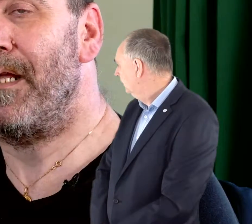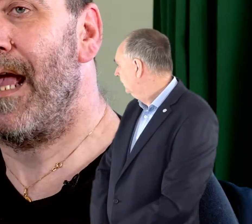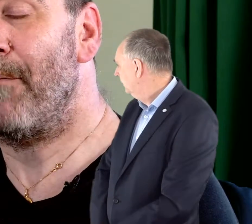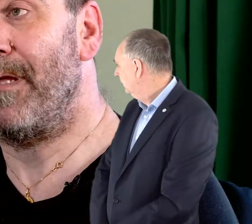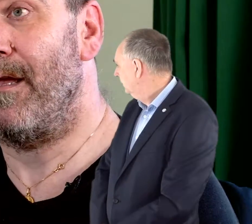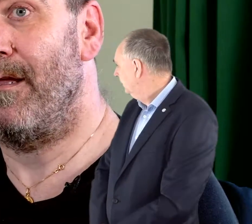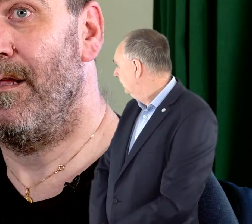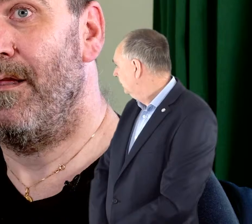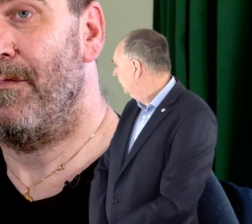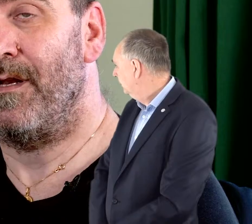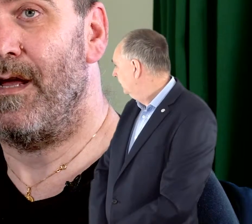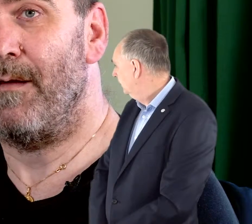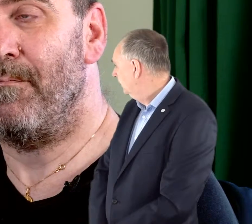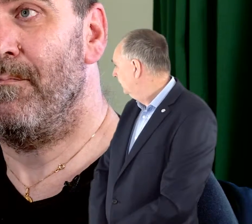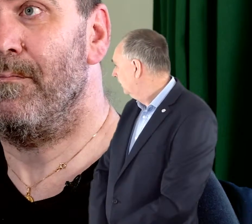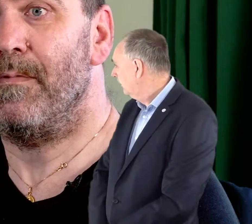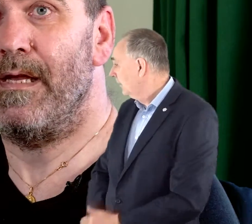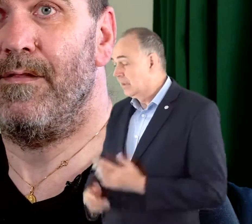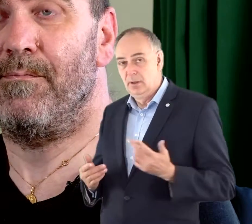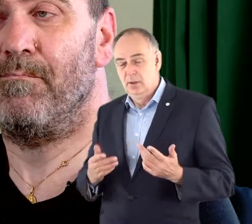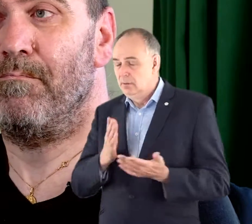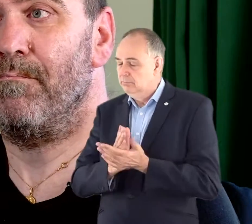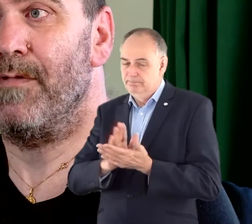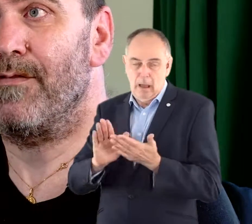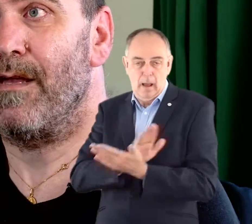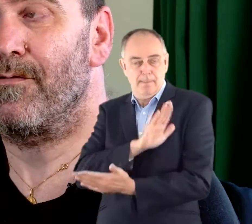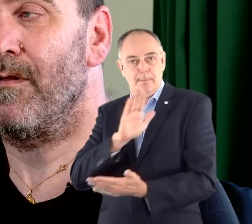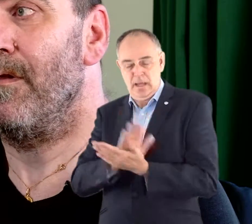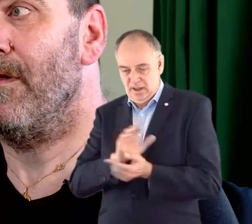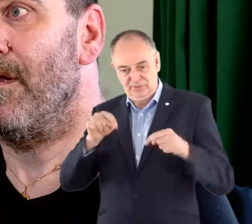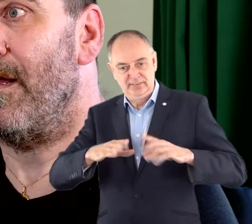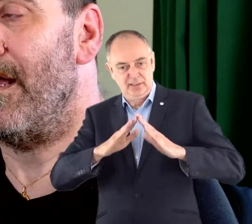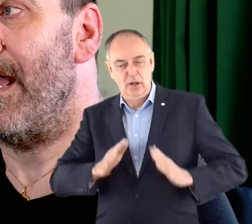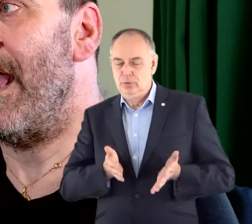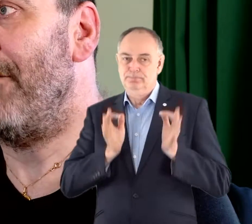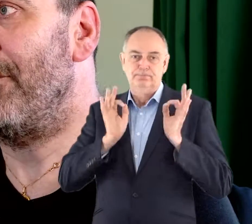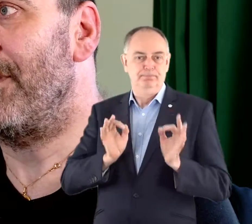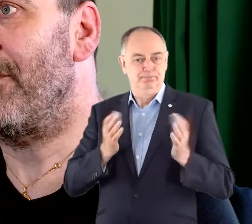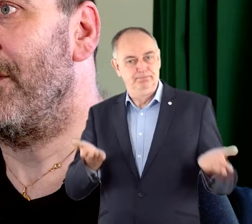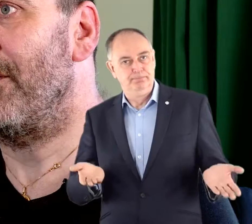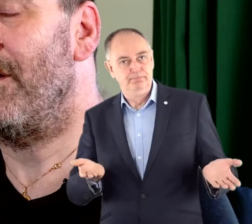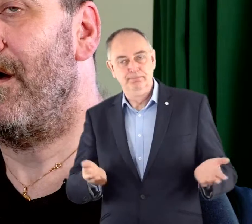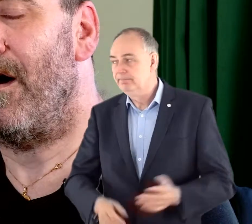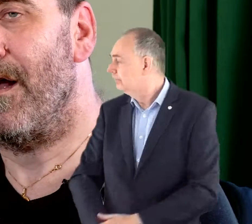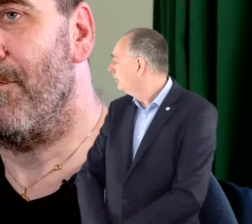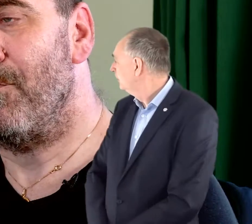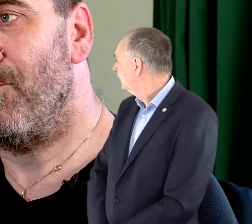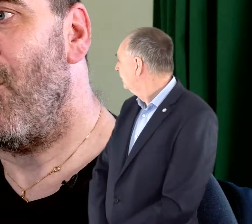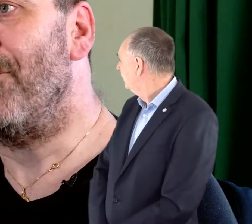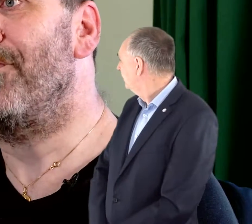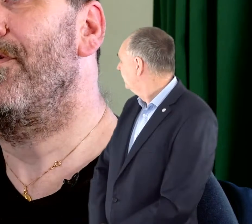couldn't be happier than I am in this house. Everything that